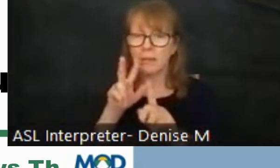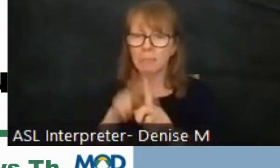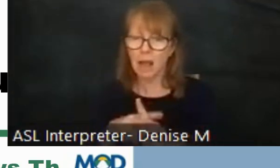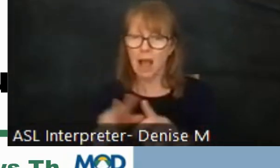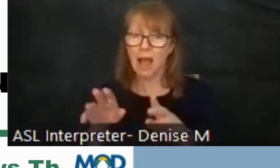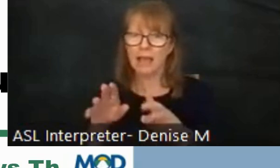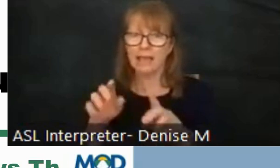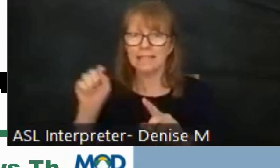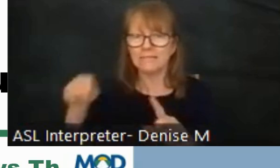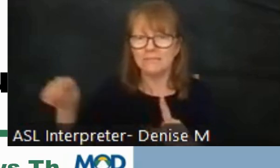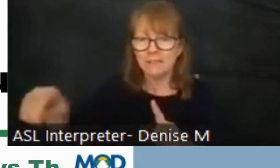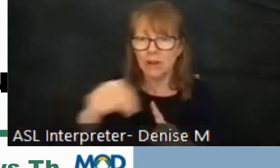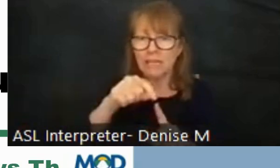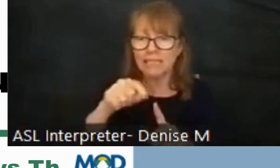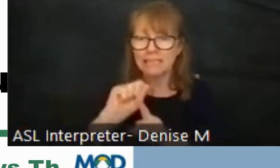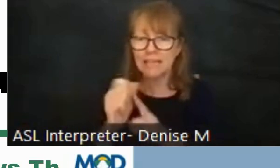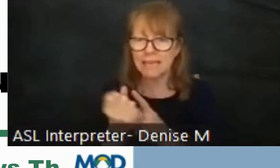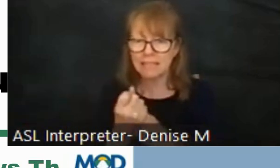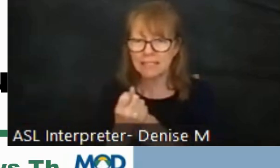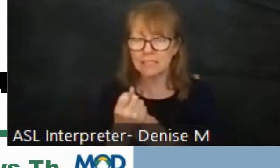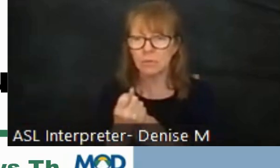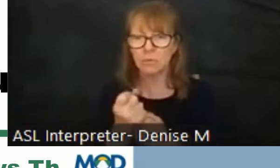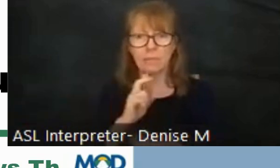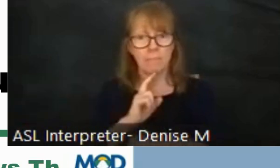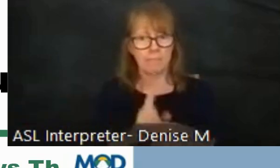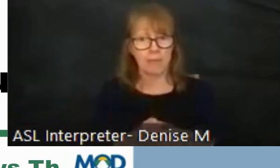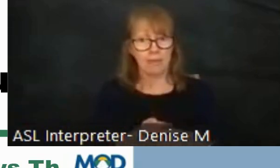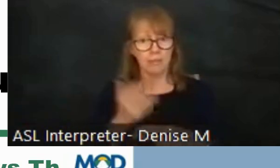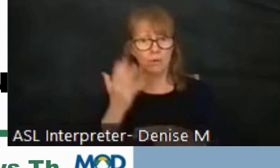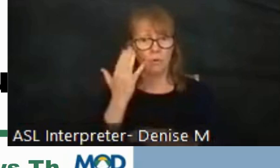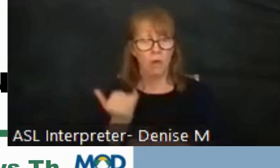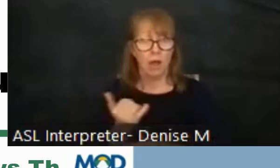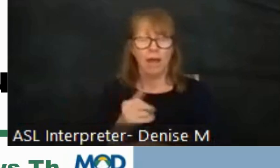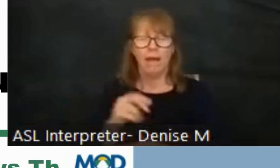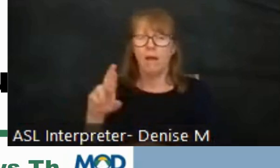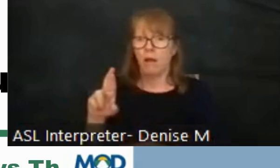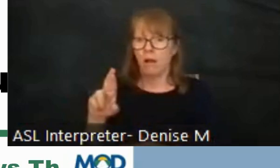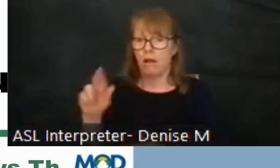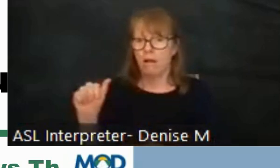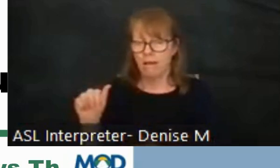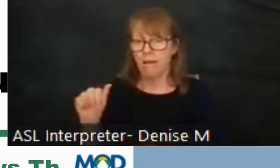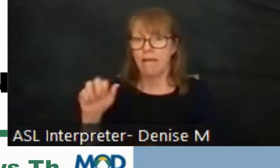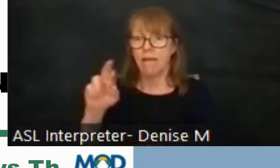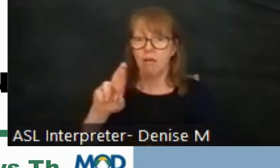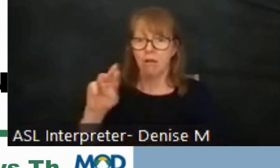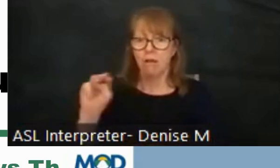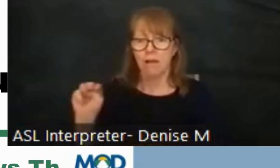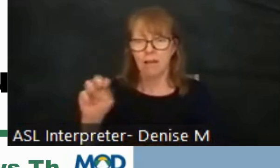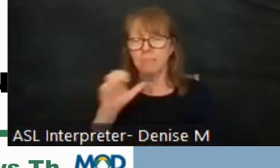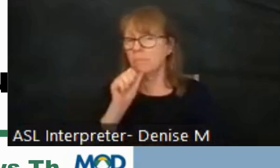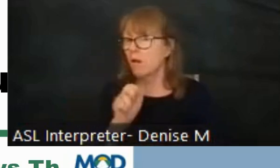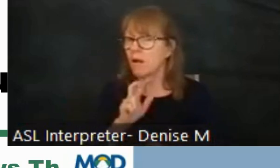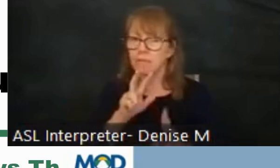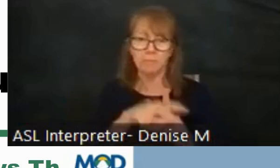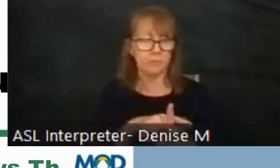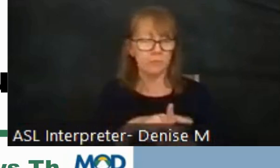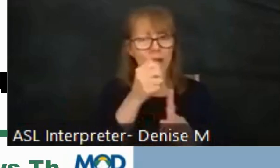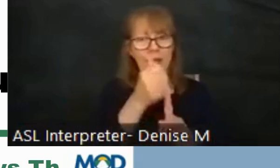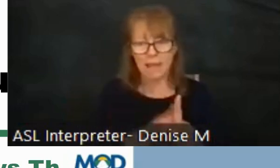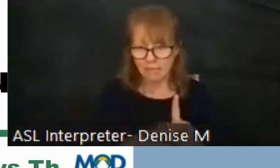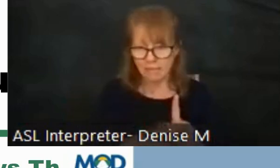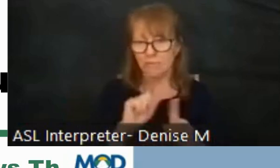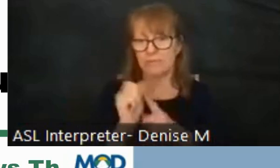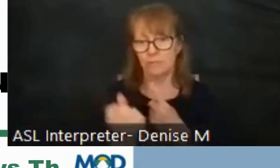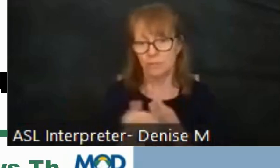here because we want to point out that reasonable accommodation and reasonable modification is not applicable to every situation or barrier that a person with a